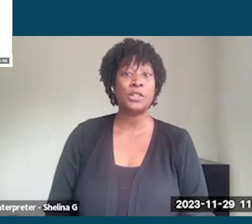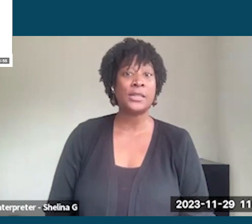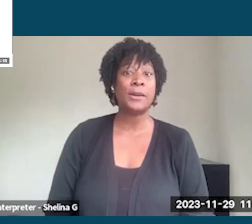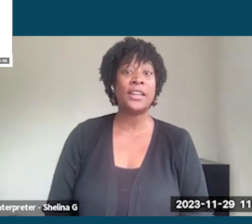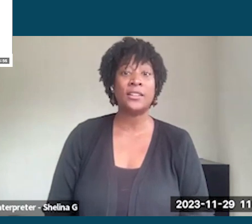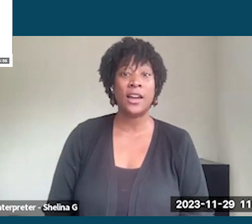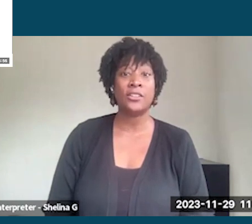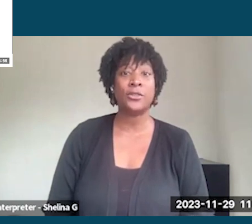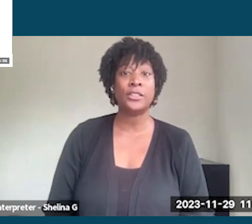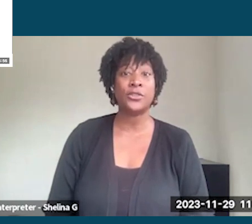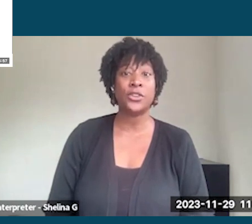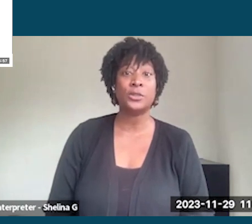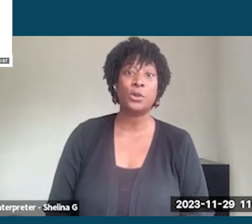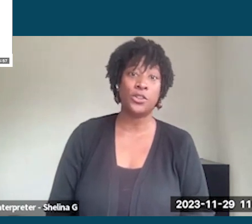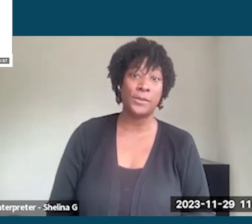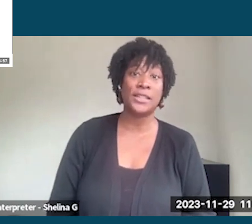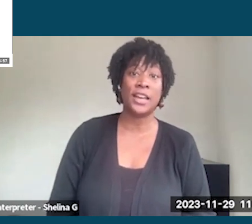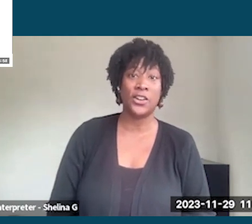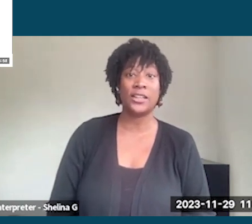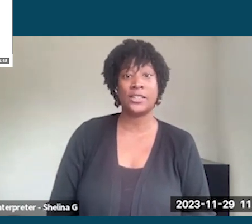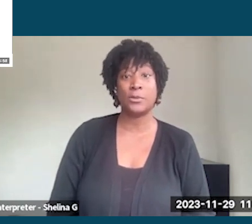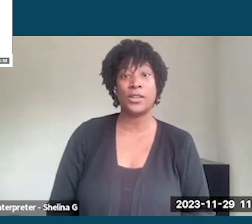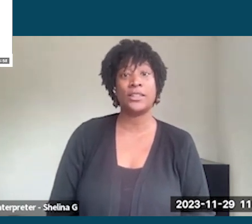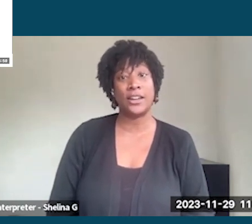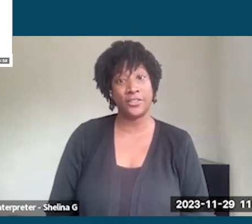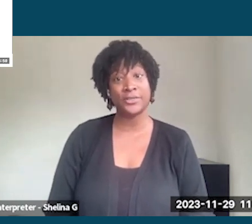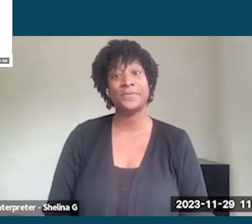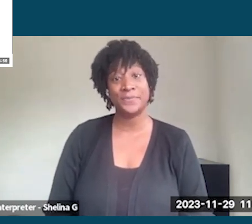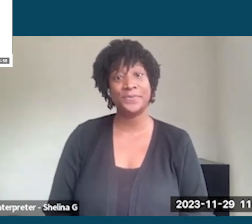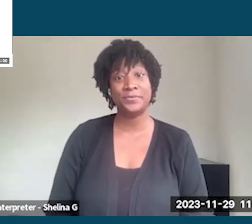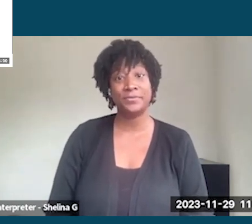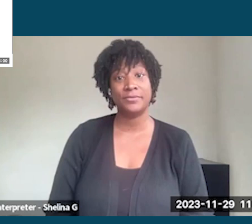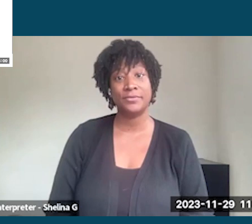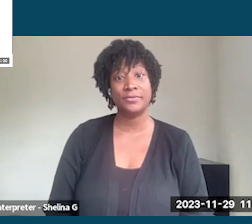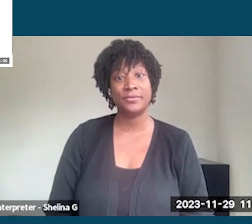I also participate in a lot of different programs in the area supporting the deaf.